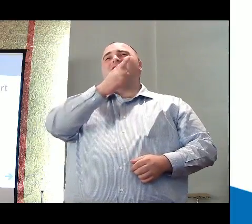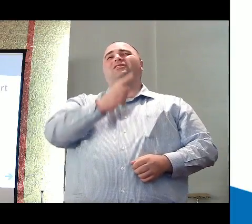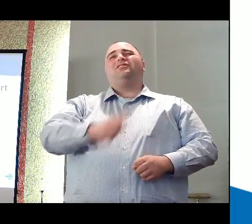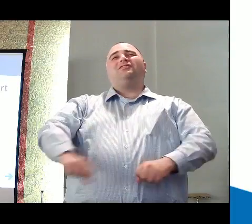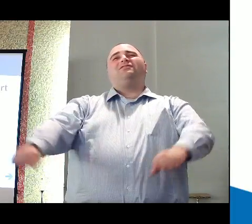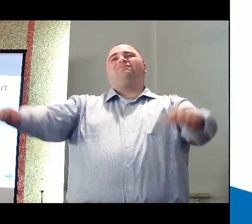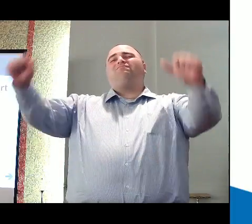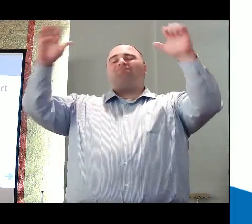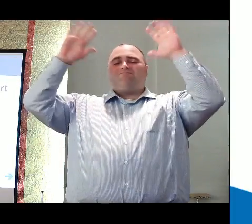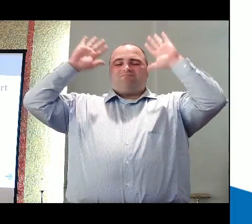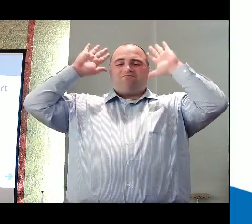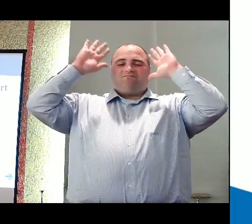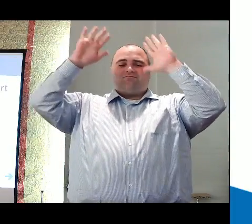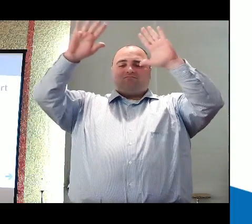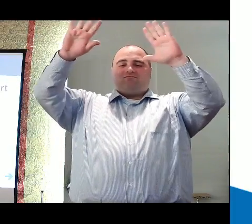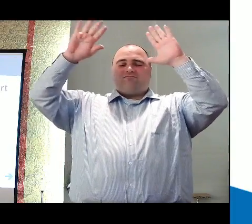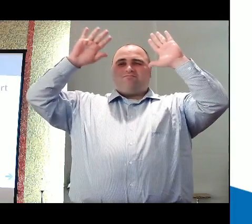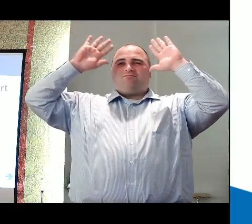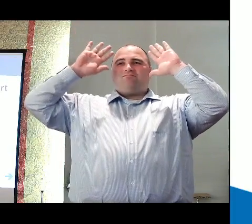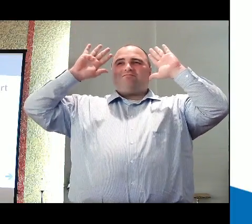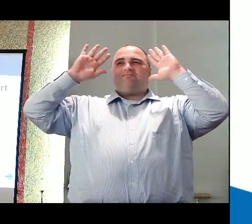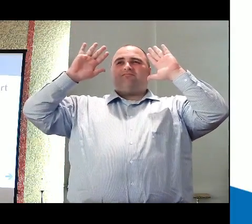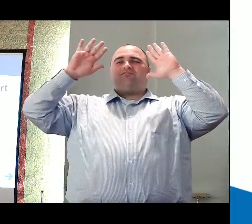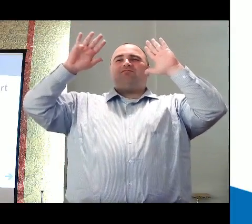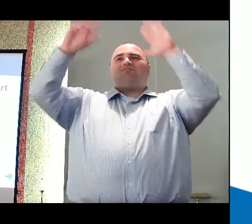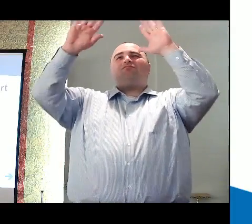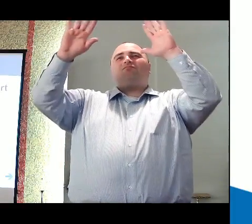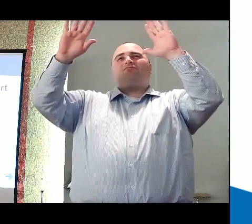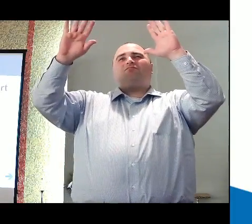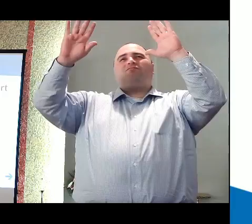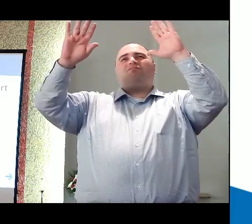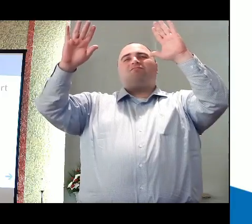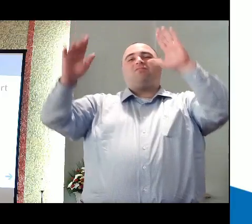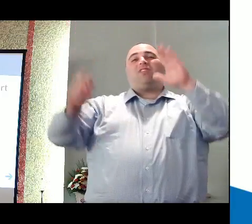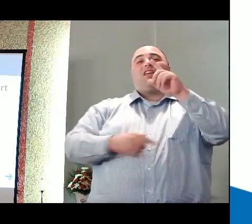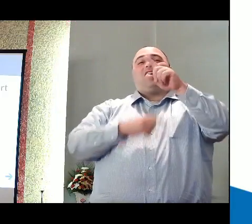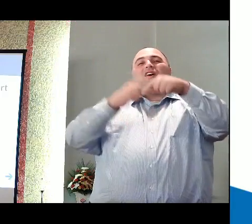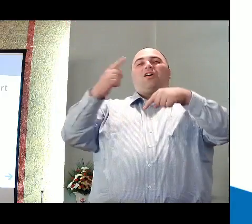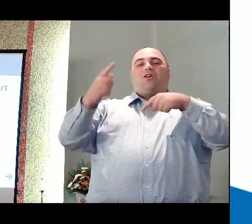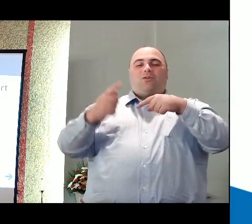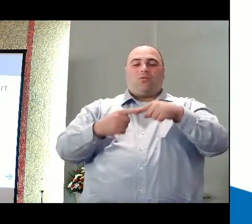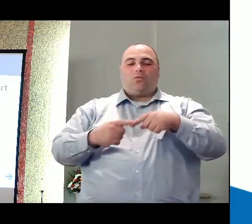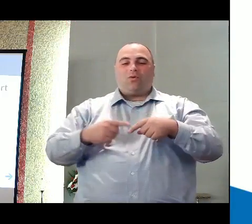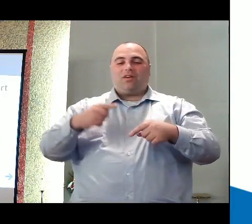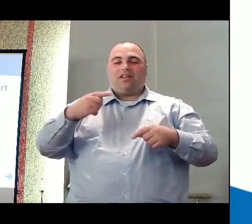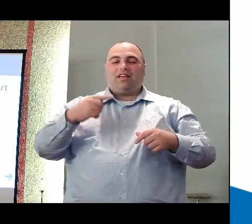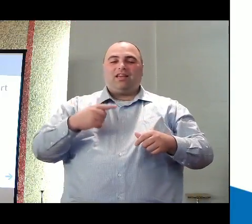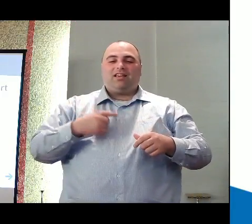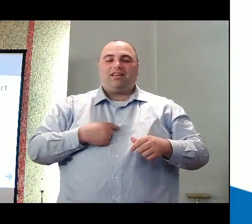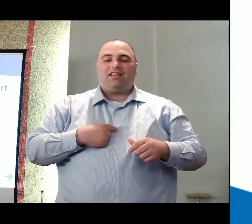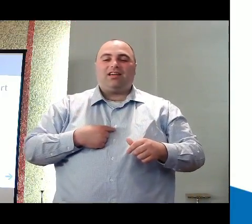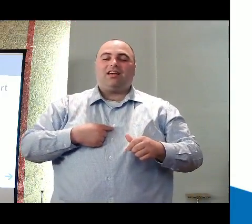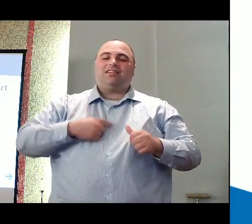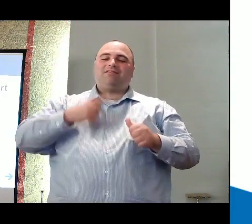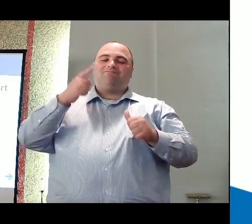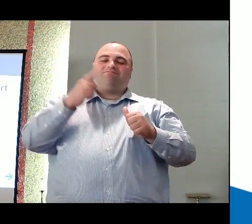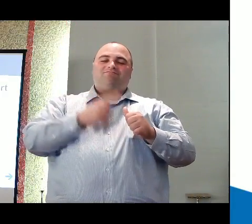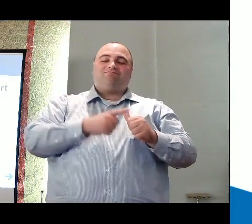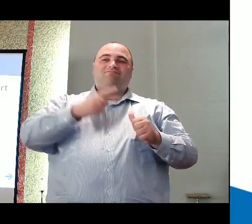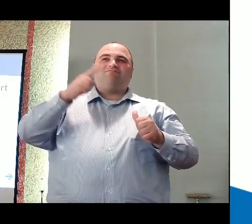precious did that grace appear,